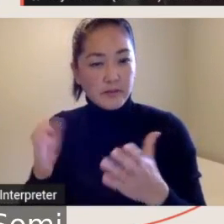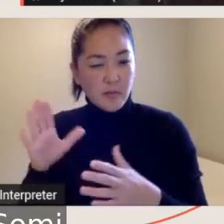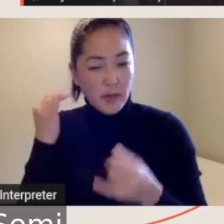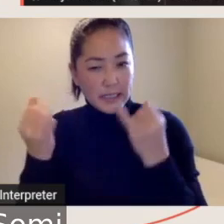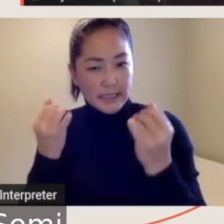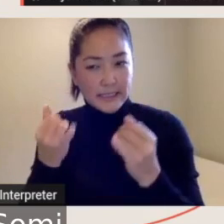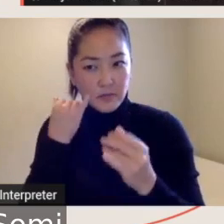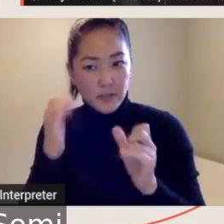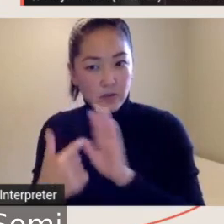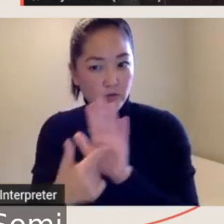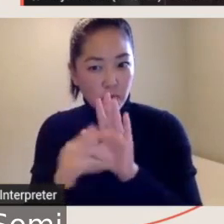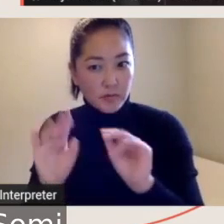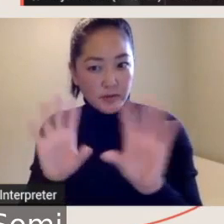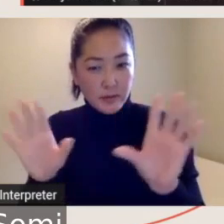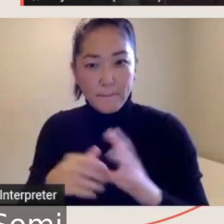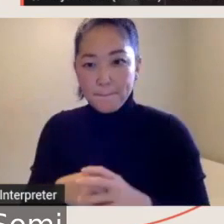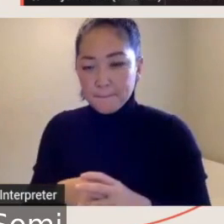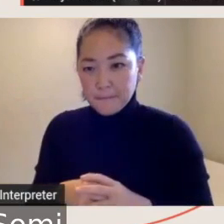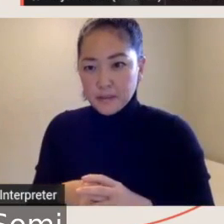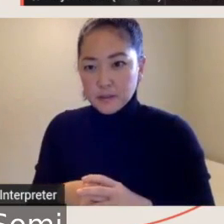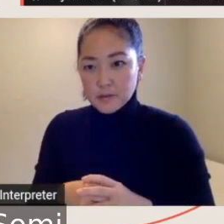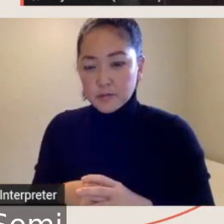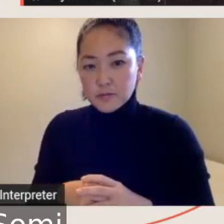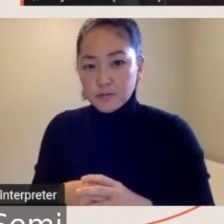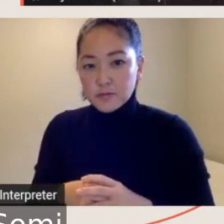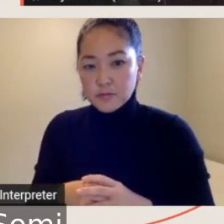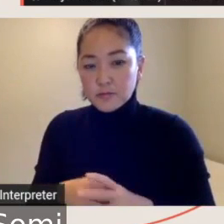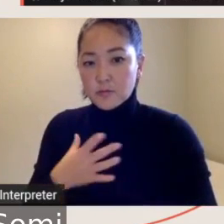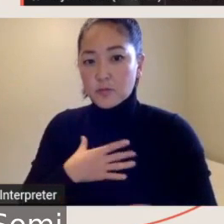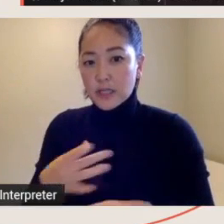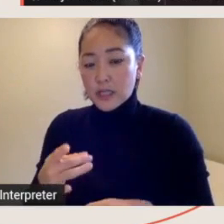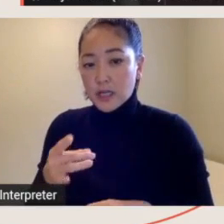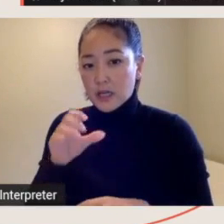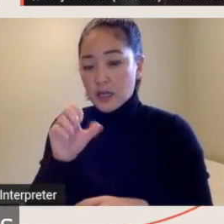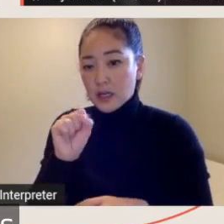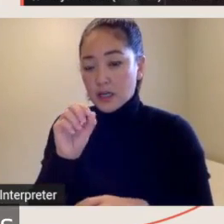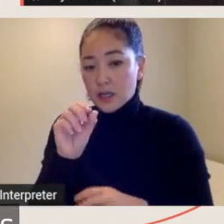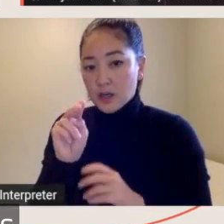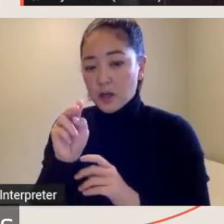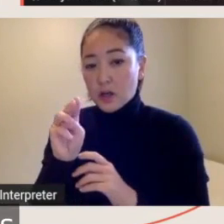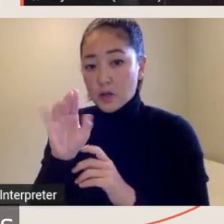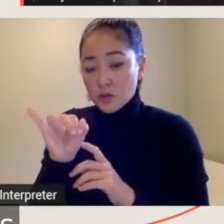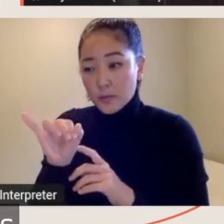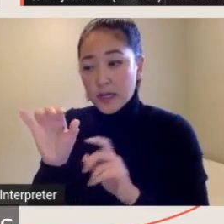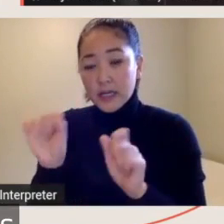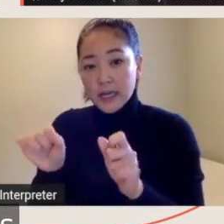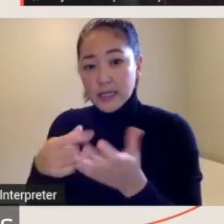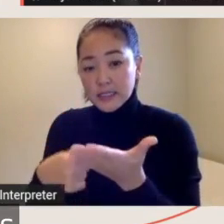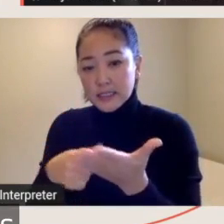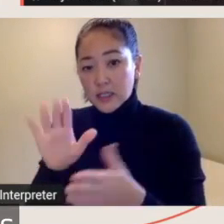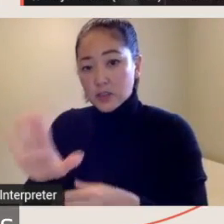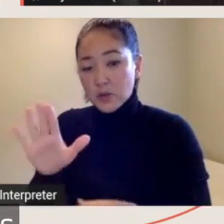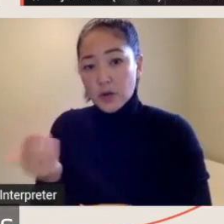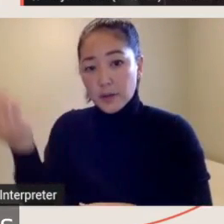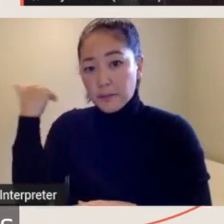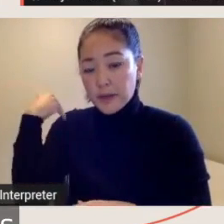So we like very much that Somni could have a critical view on her past, and that was